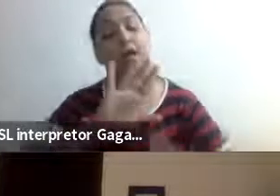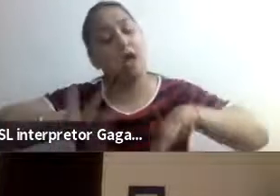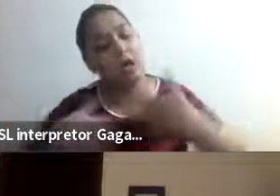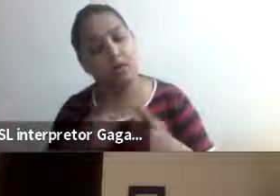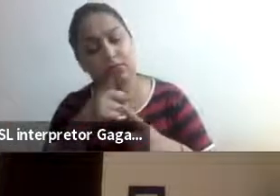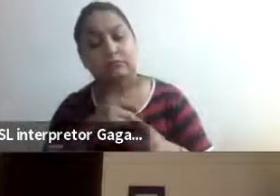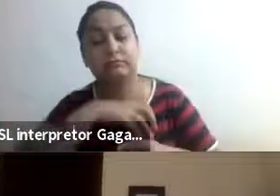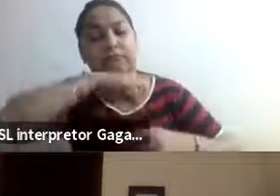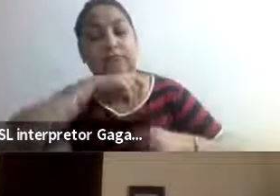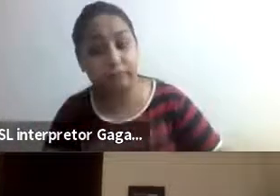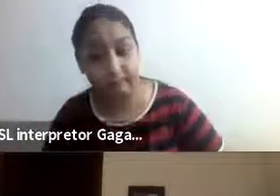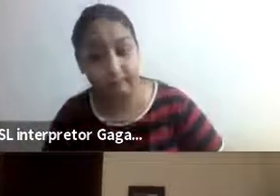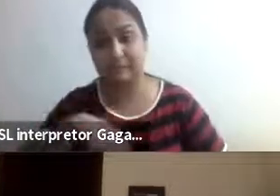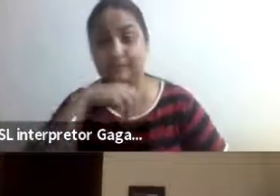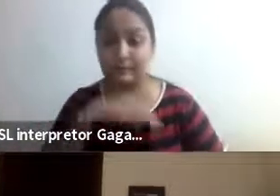was very young,